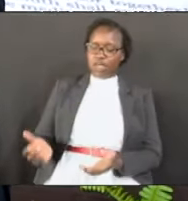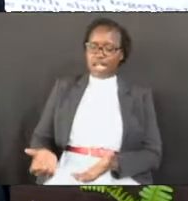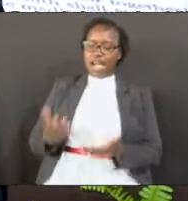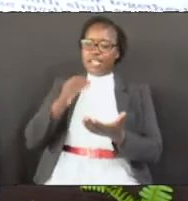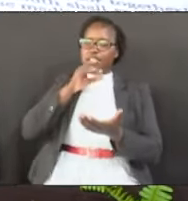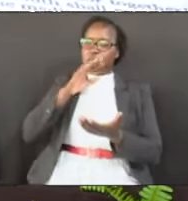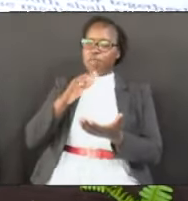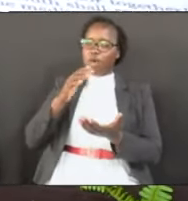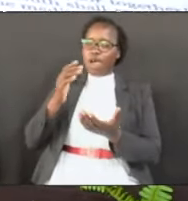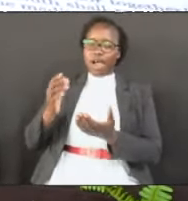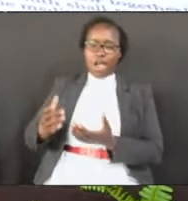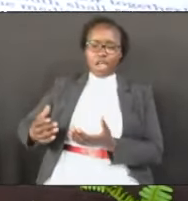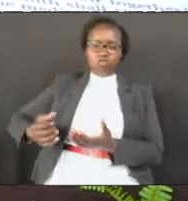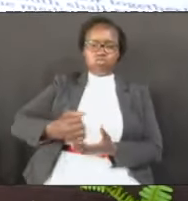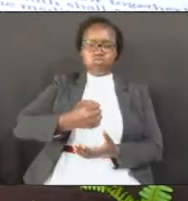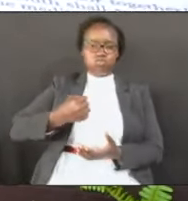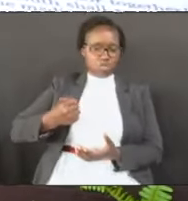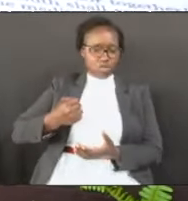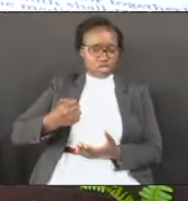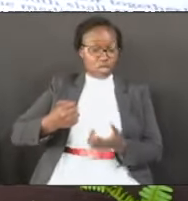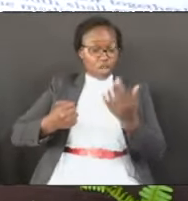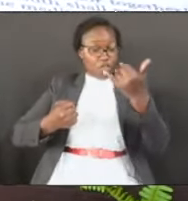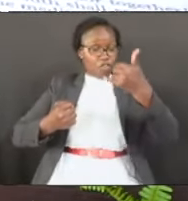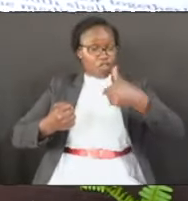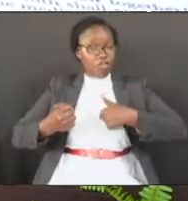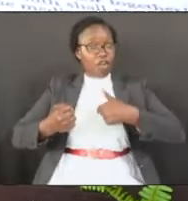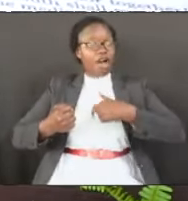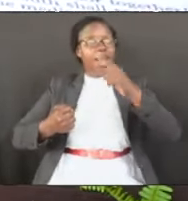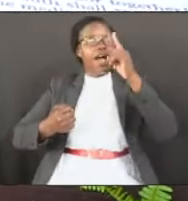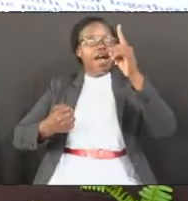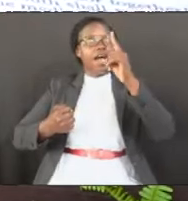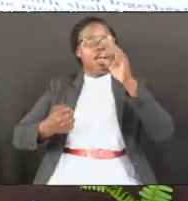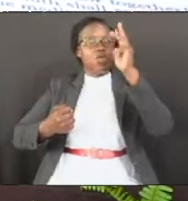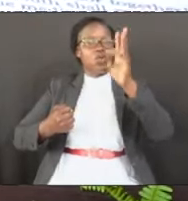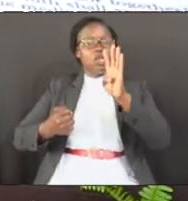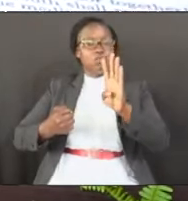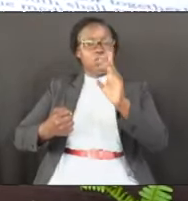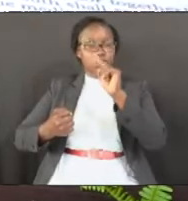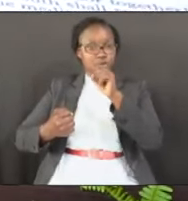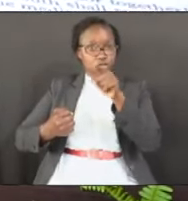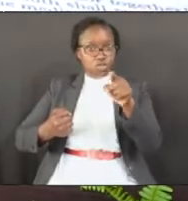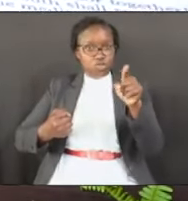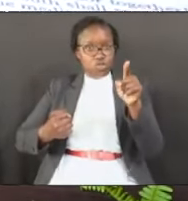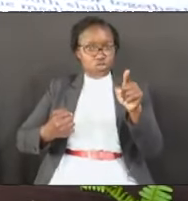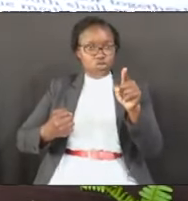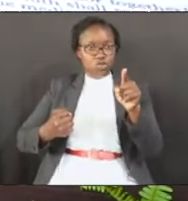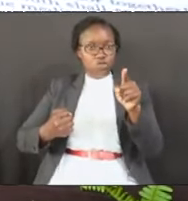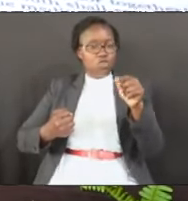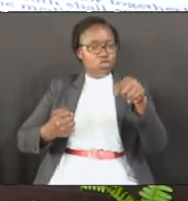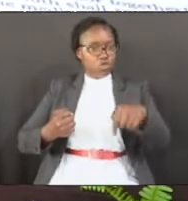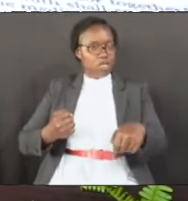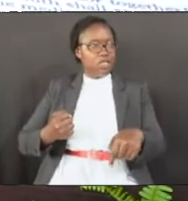him with your hand, for I will make him great nation."